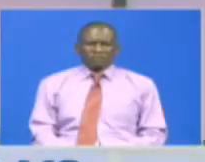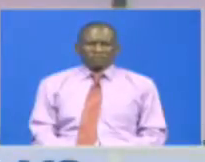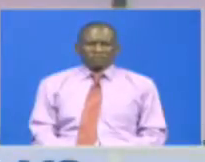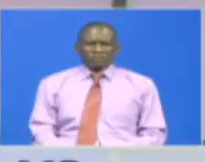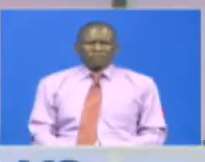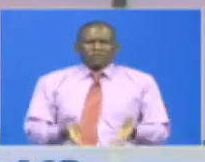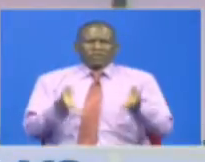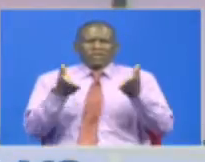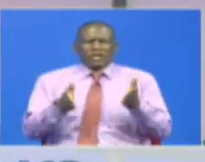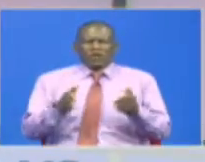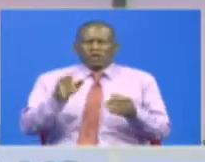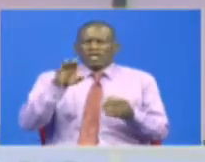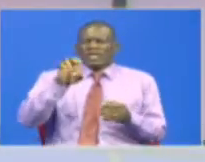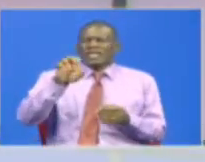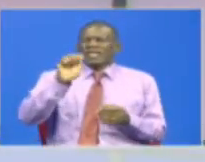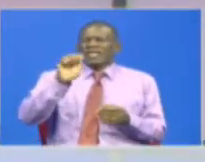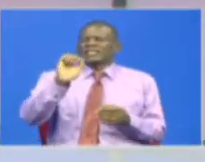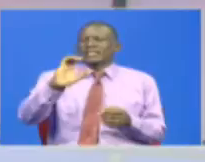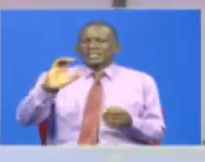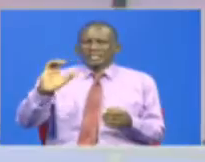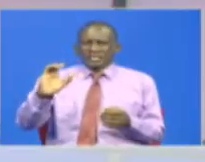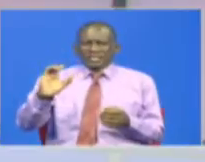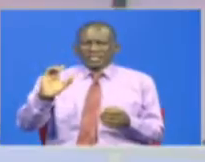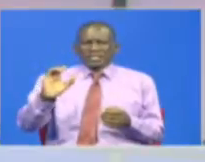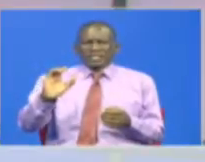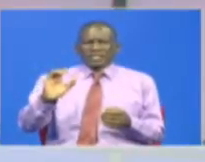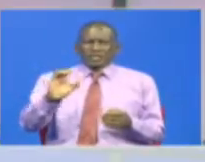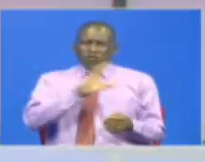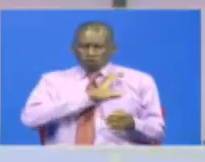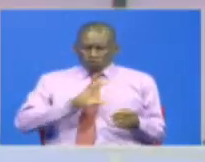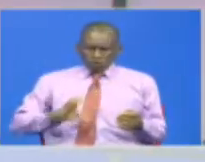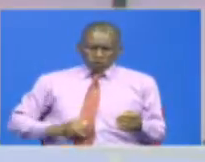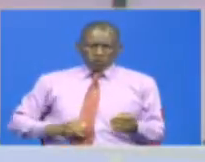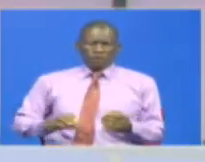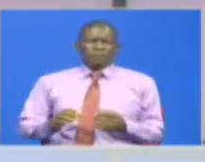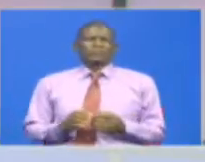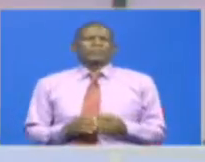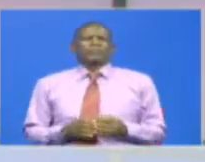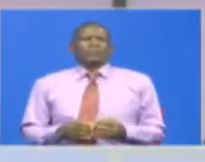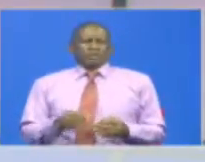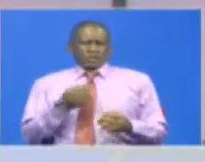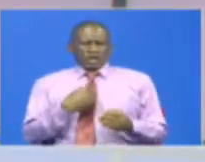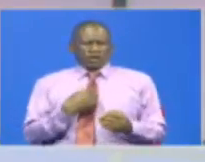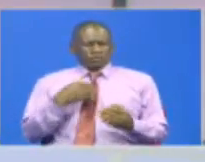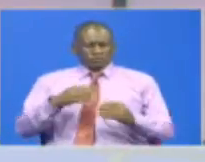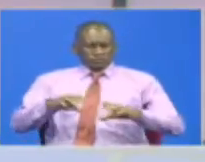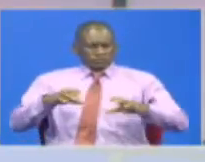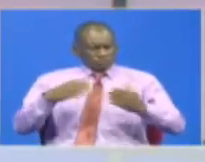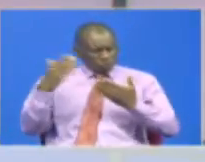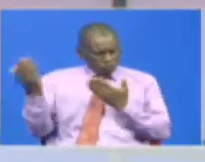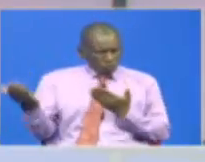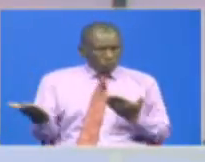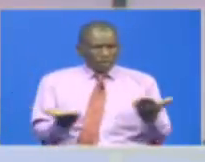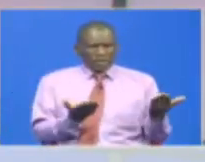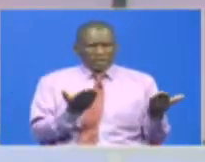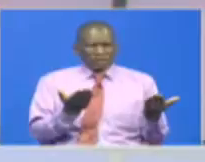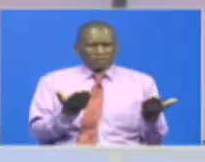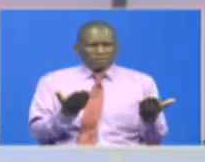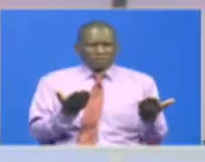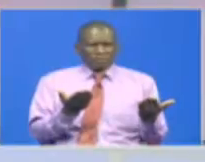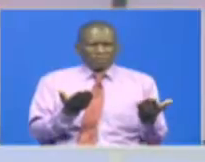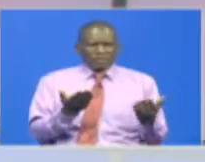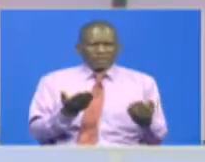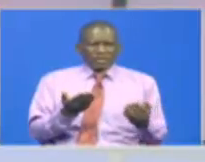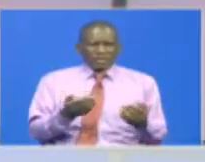The Ethics and Anti-Corruption Commission, that's the EACC, has welcomed the ruling by an Environment